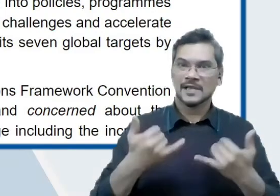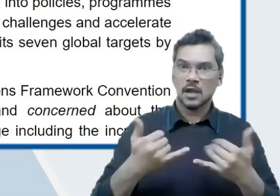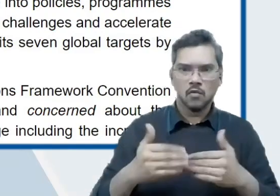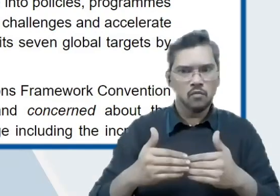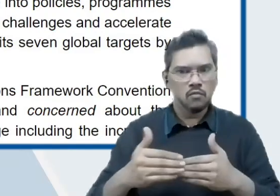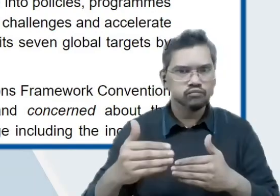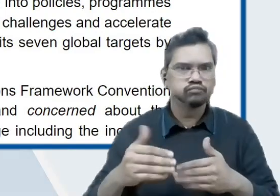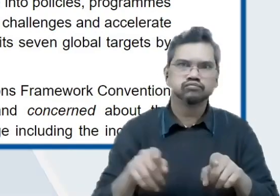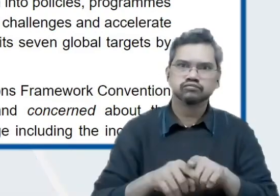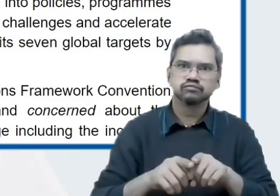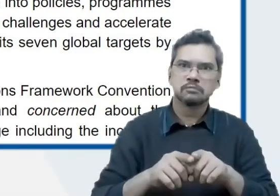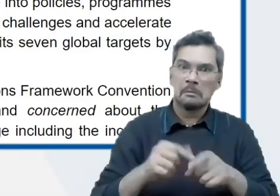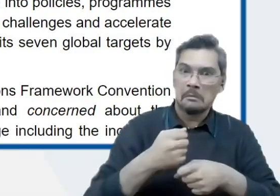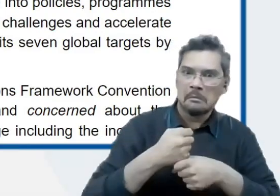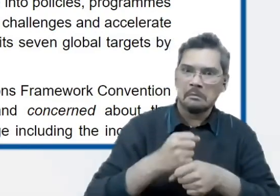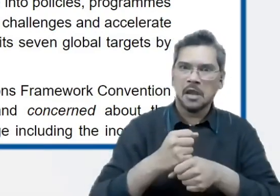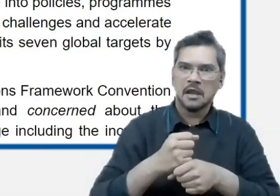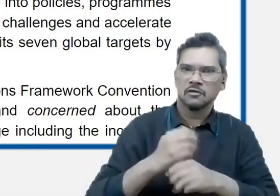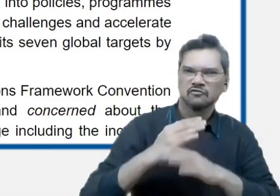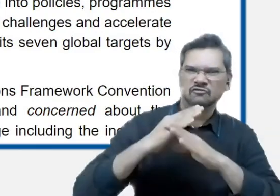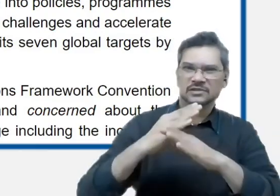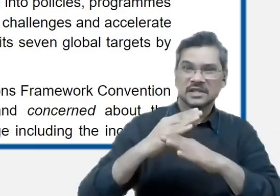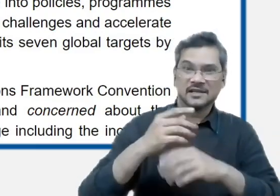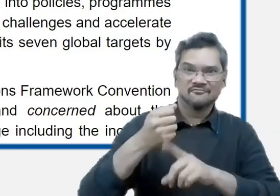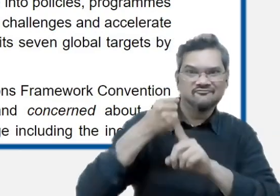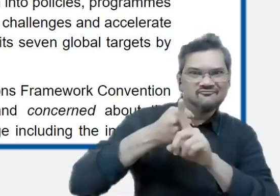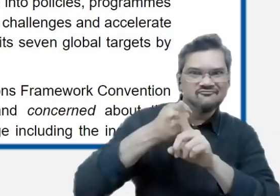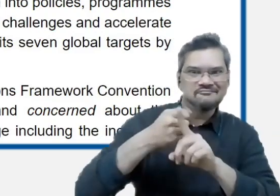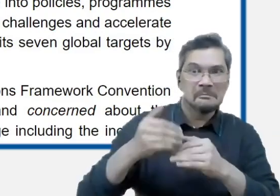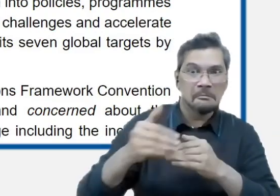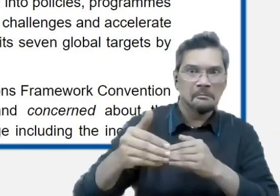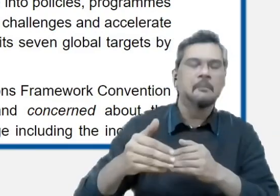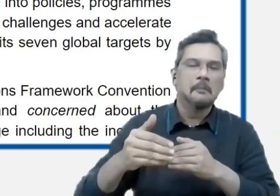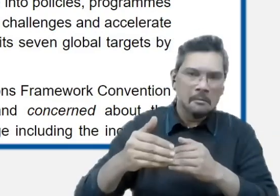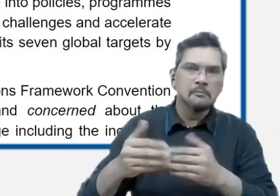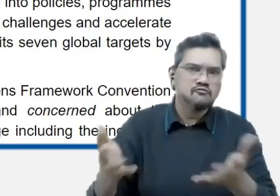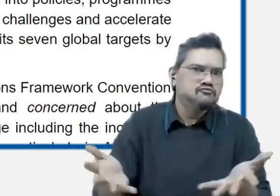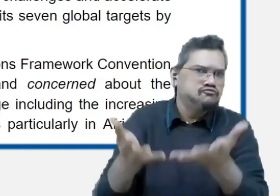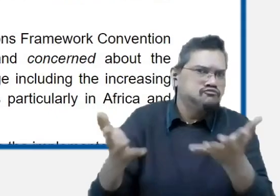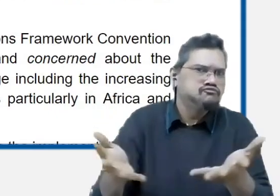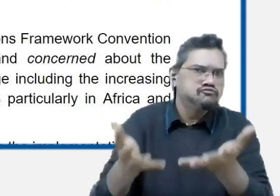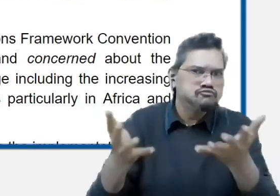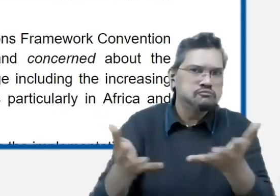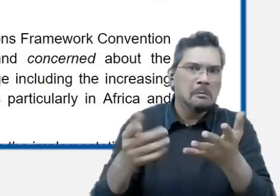facilitate the implementation of the Sendai framework and the program of action at the local level.